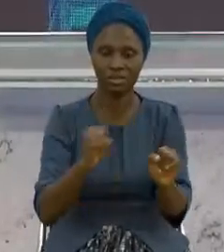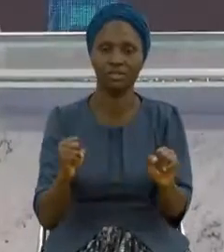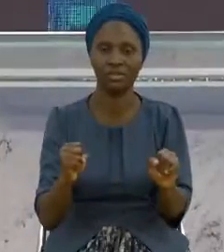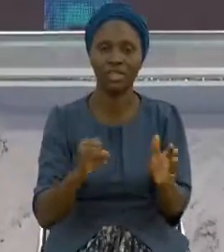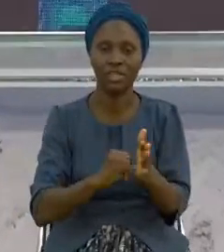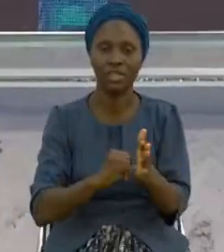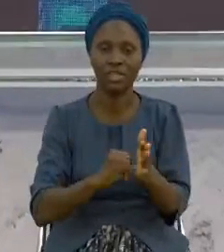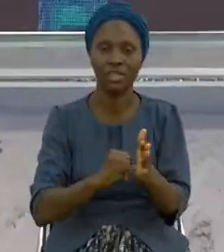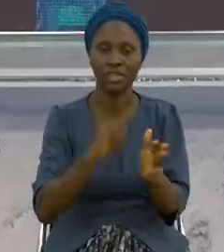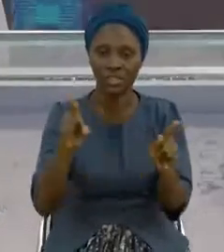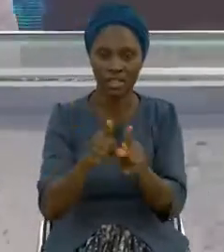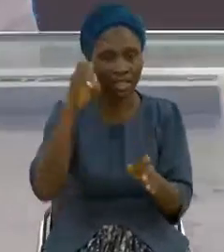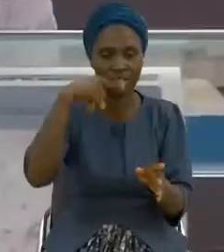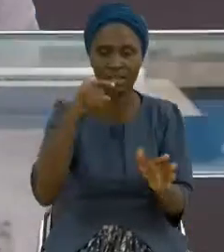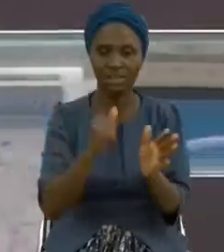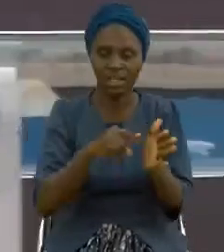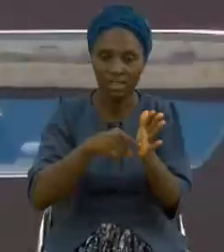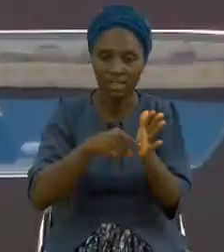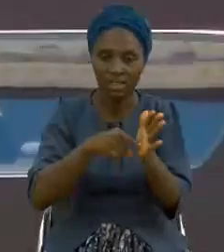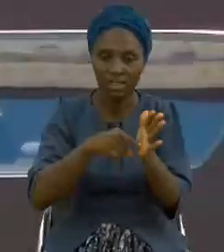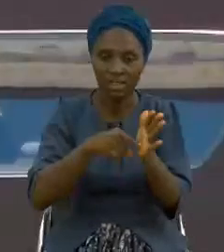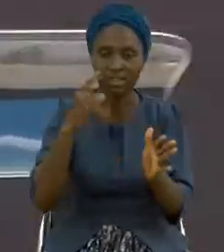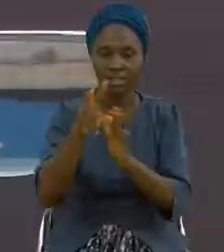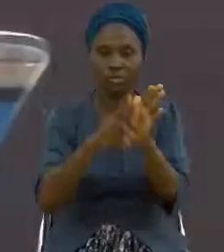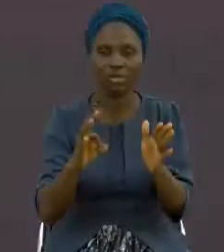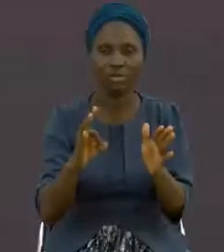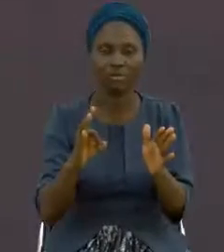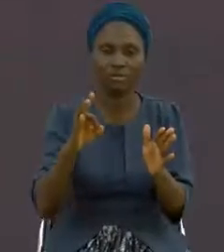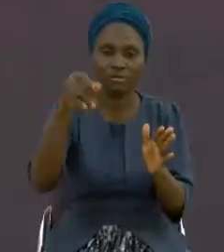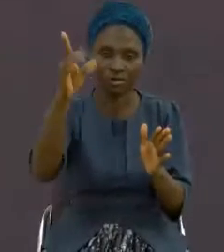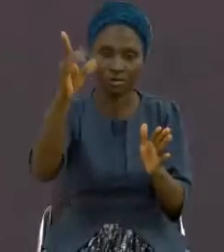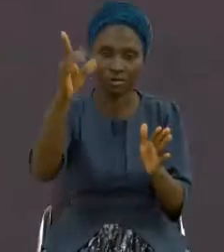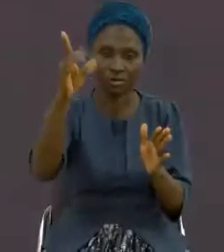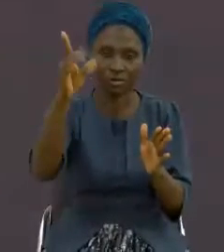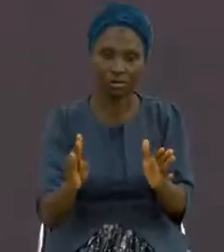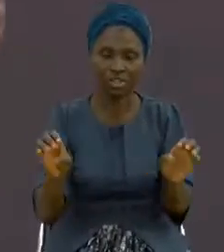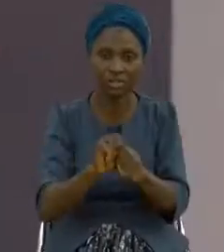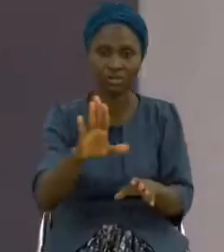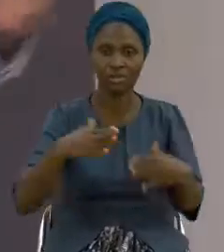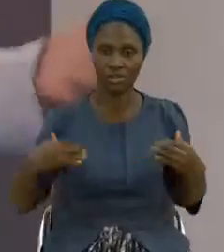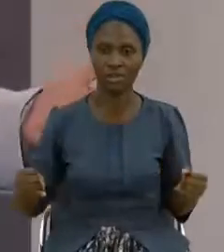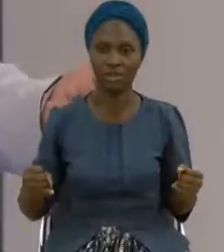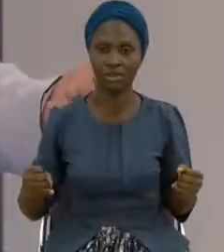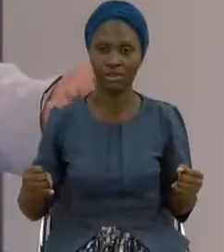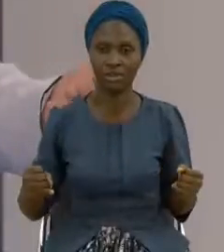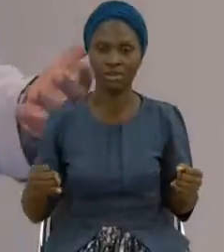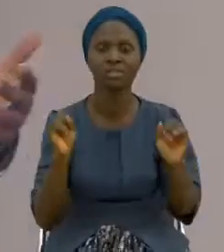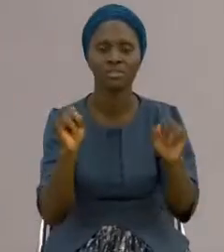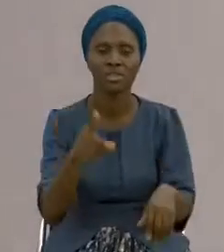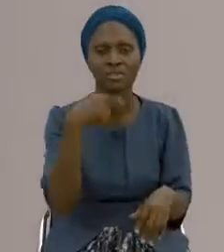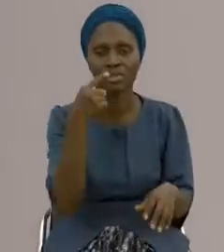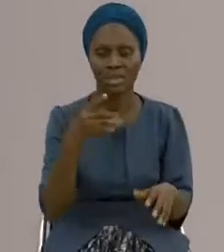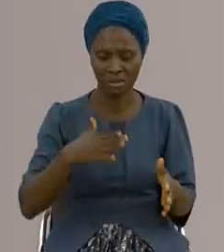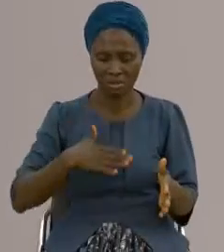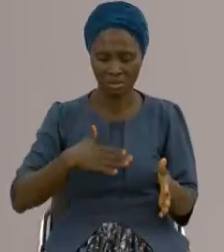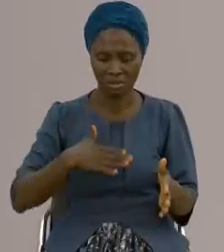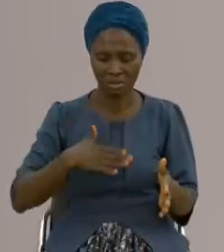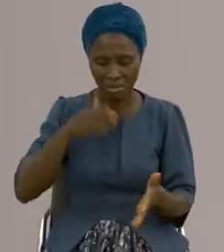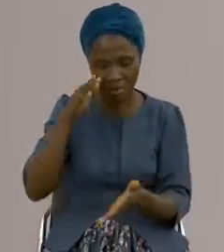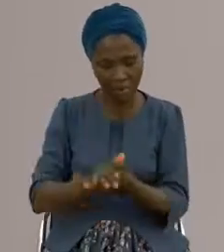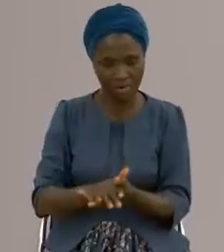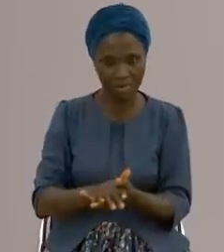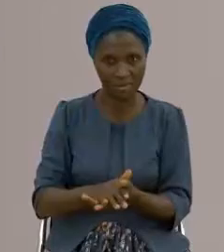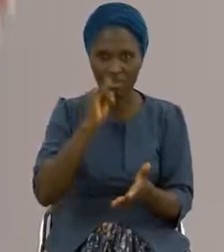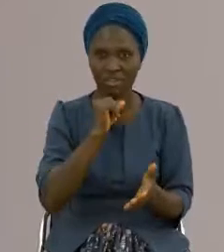healing. Can you say, my wife is not claiming healing, so